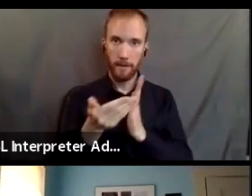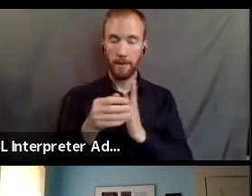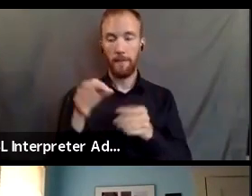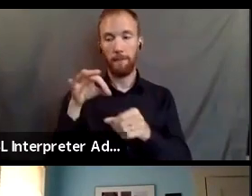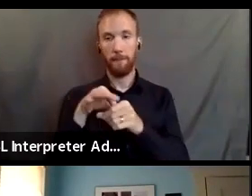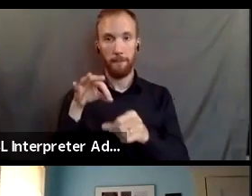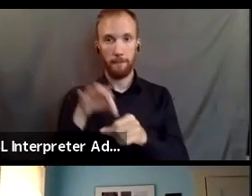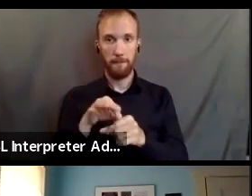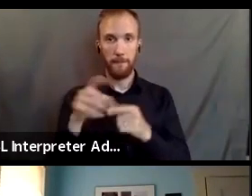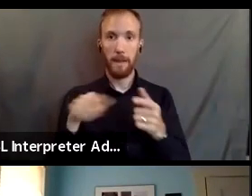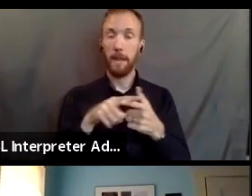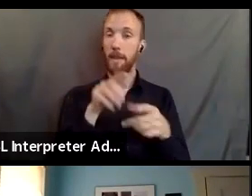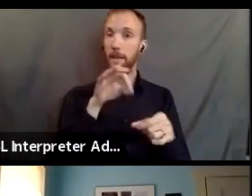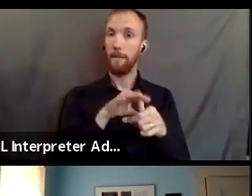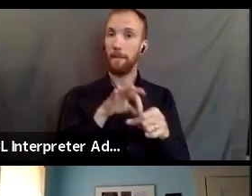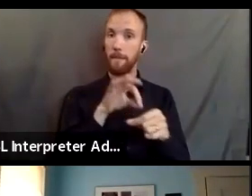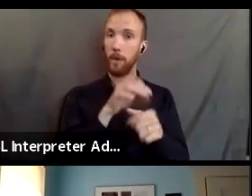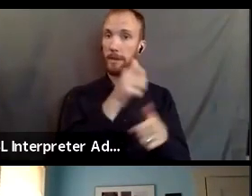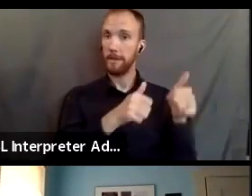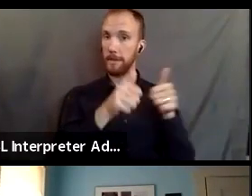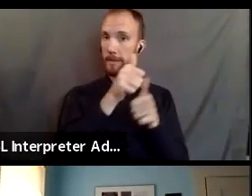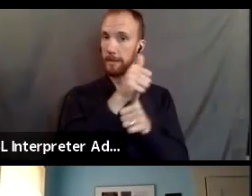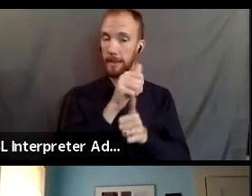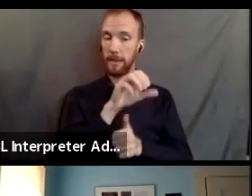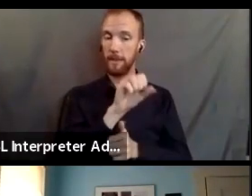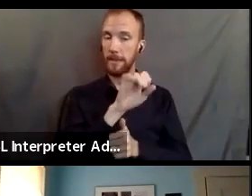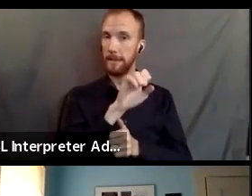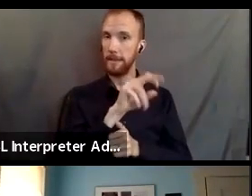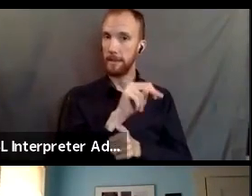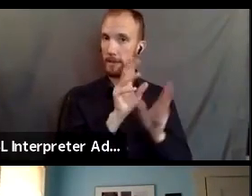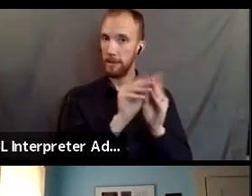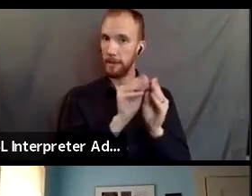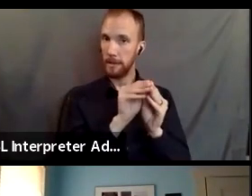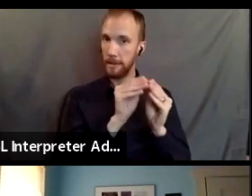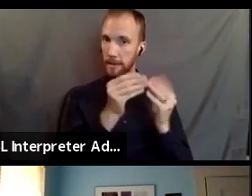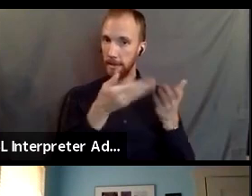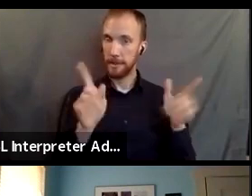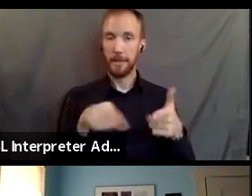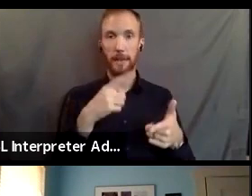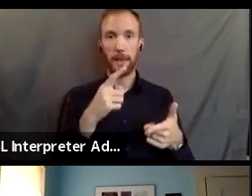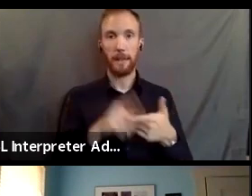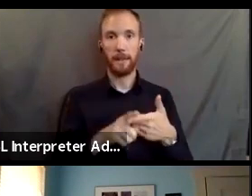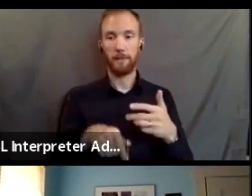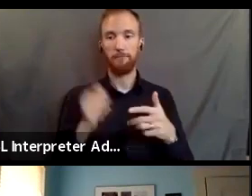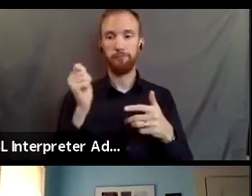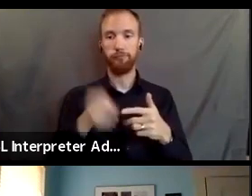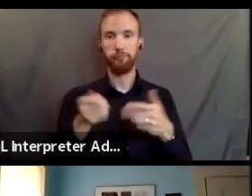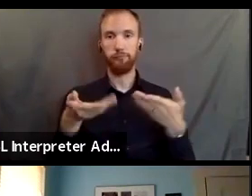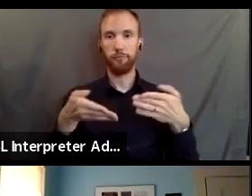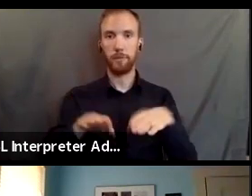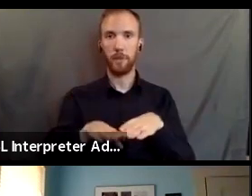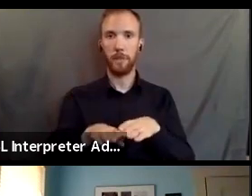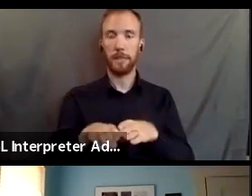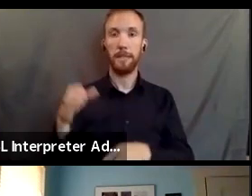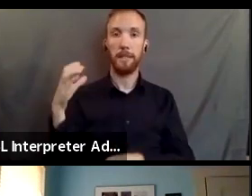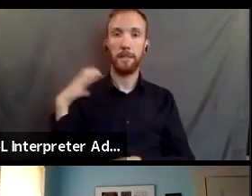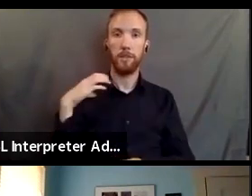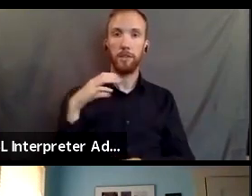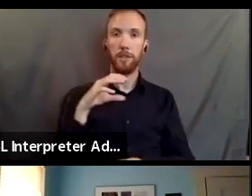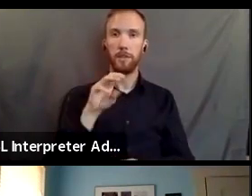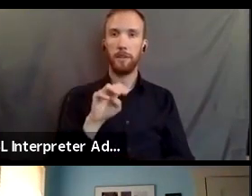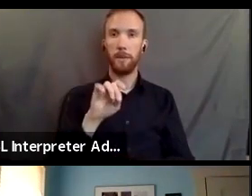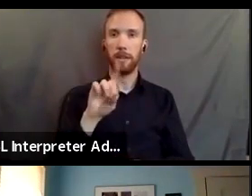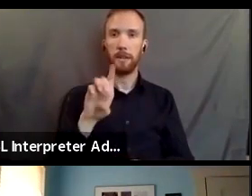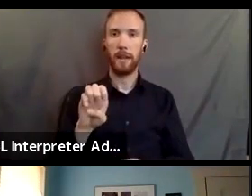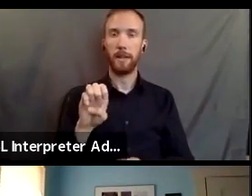on executive session items and then adjournment chief mcdade please proceed with honoring